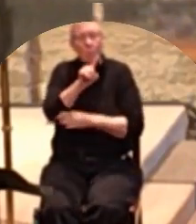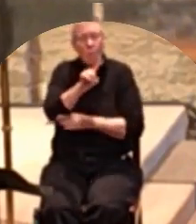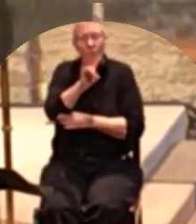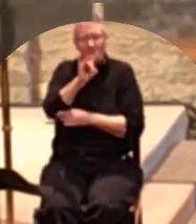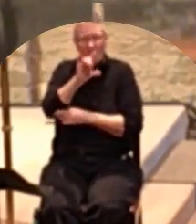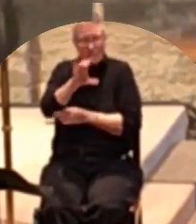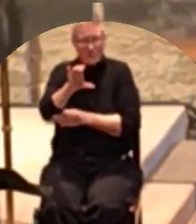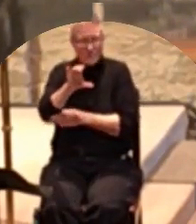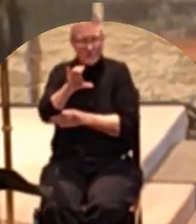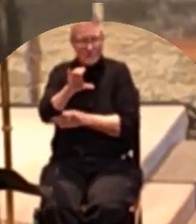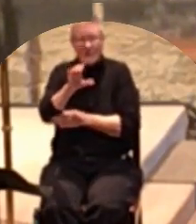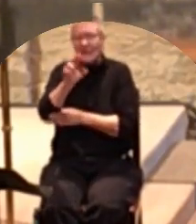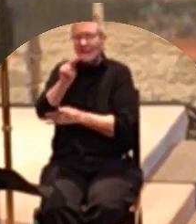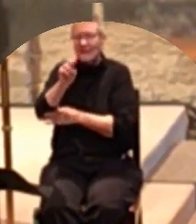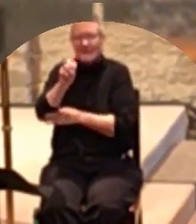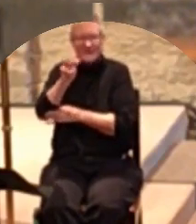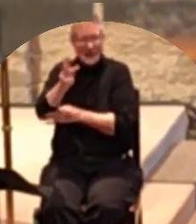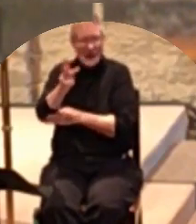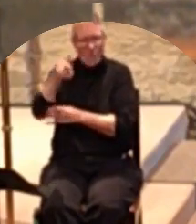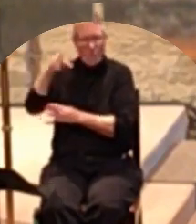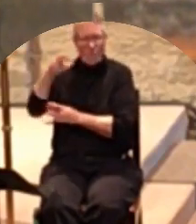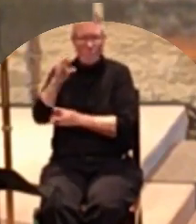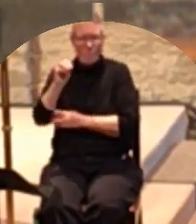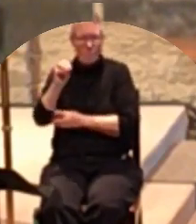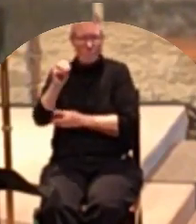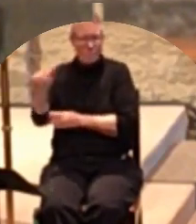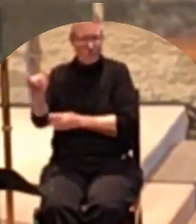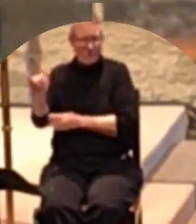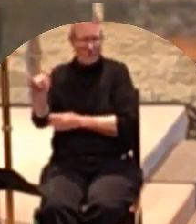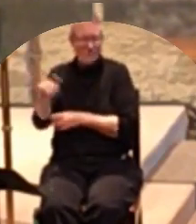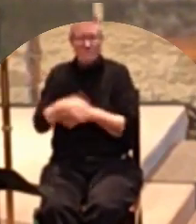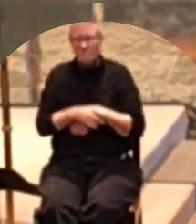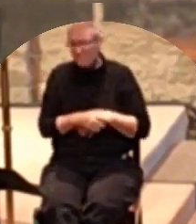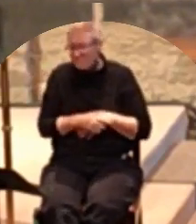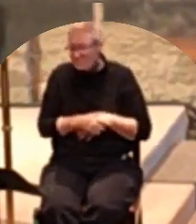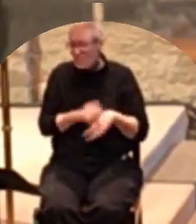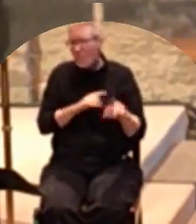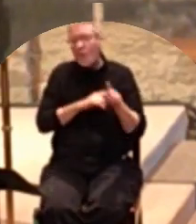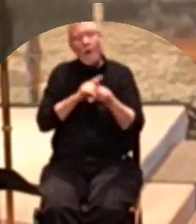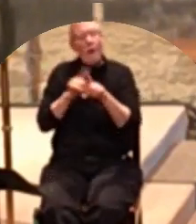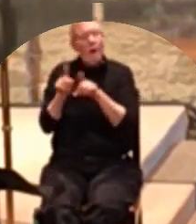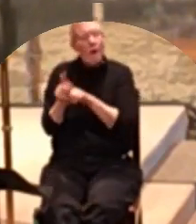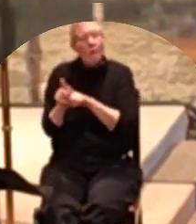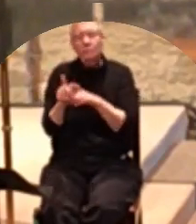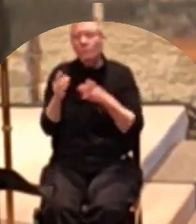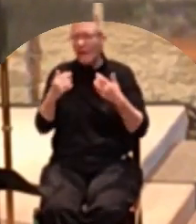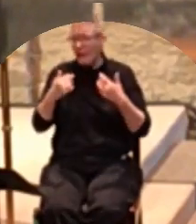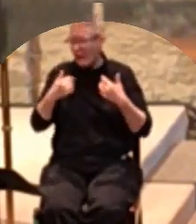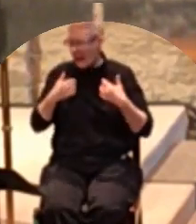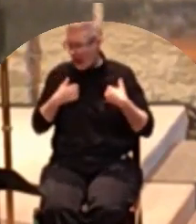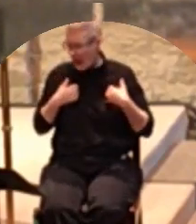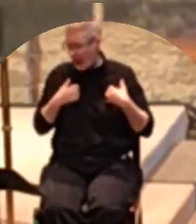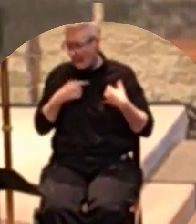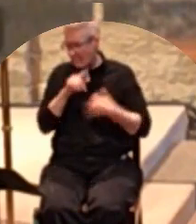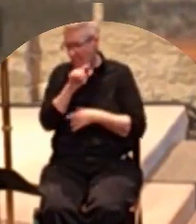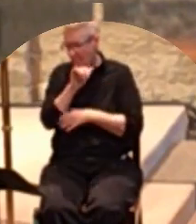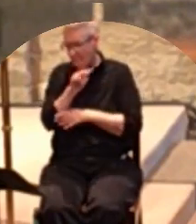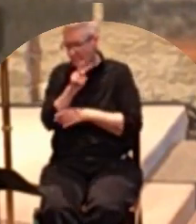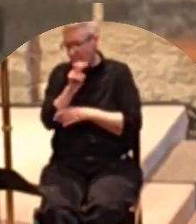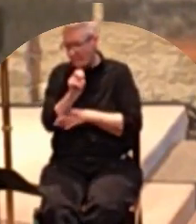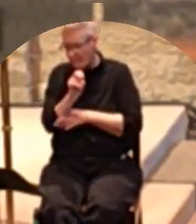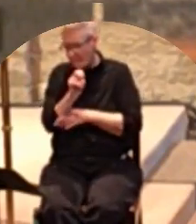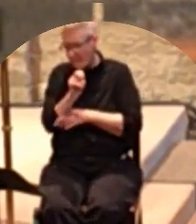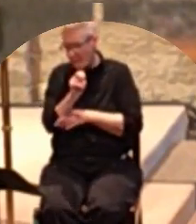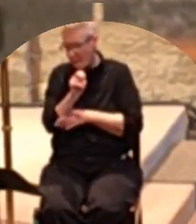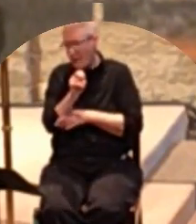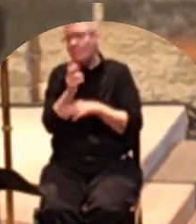Silent Unity Prayer Service is also live streamed, and that's our very own live stream prayer service Monday